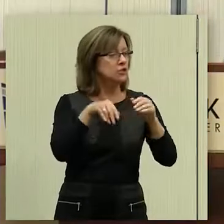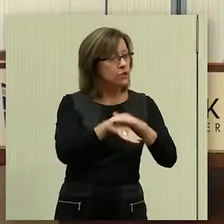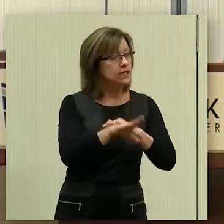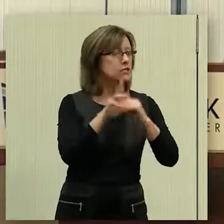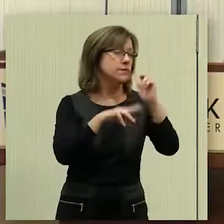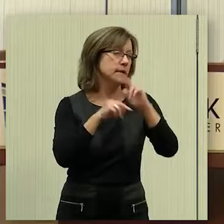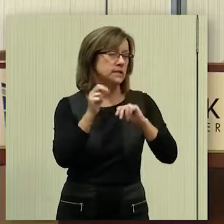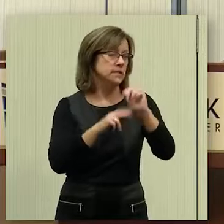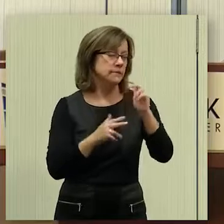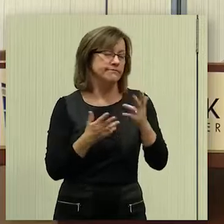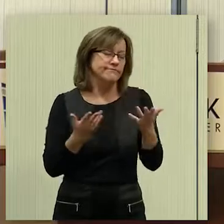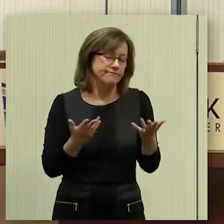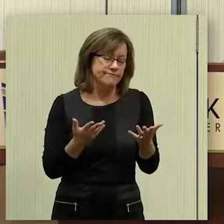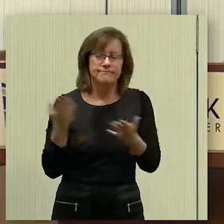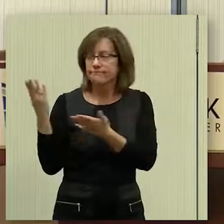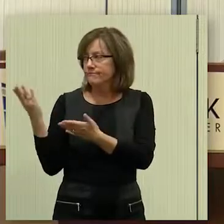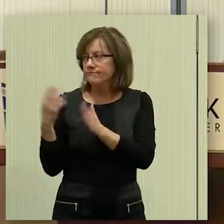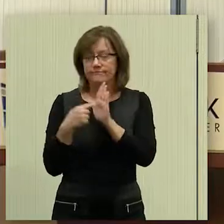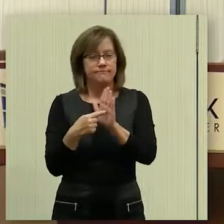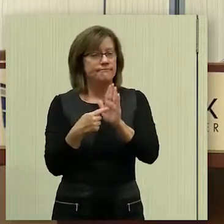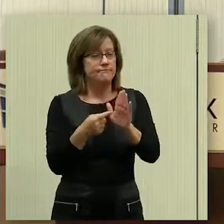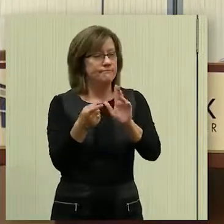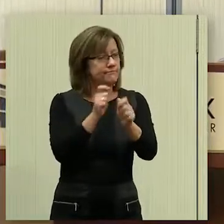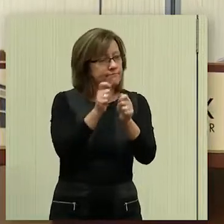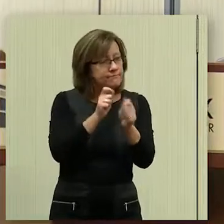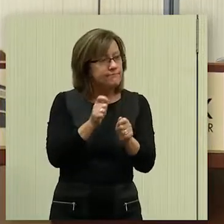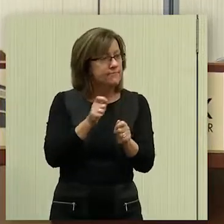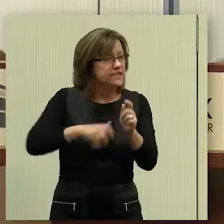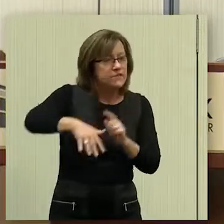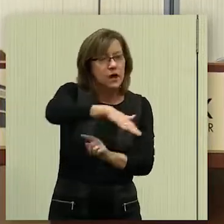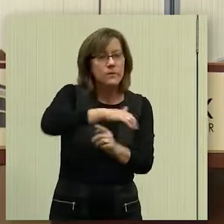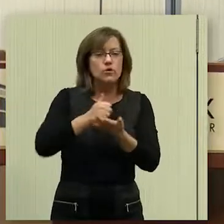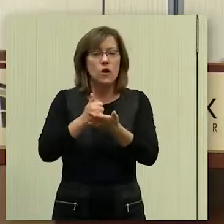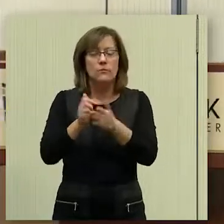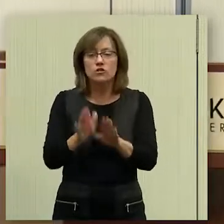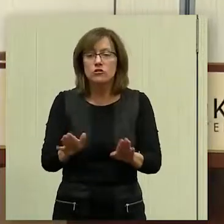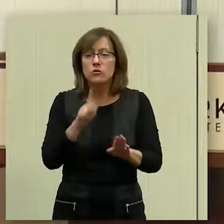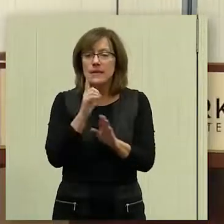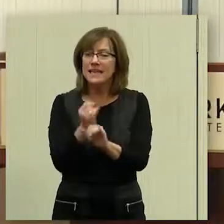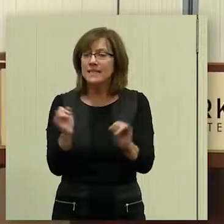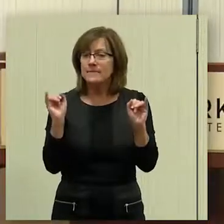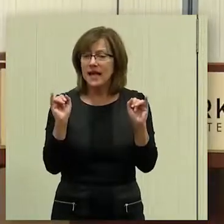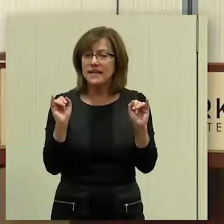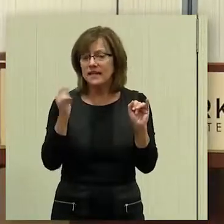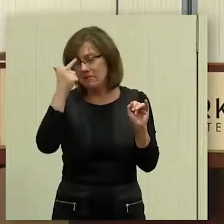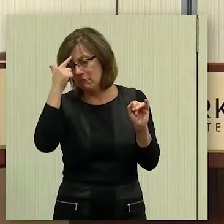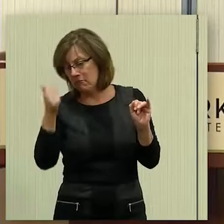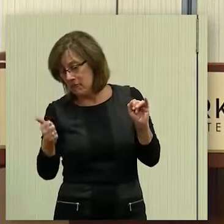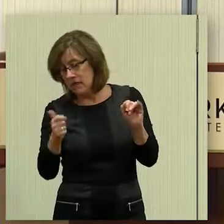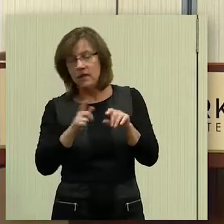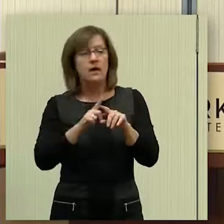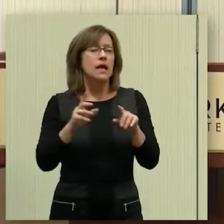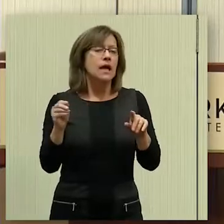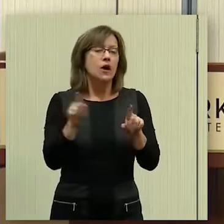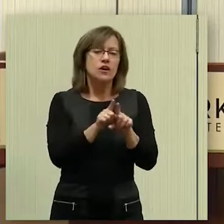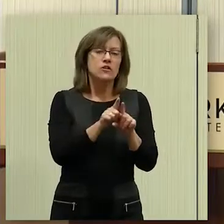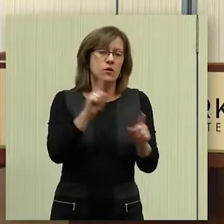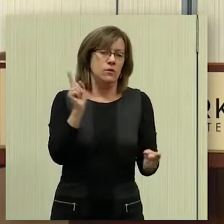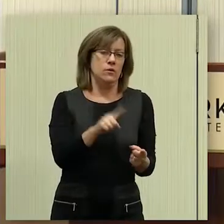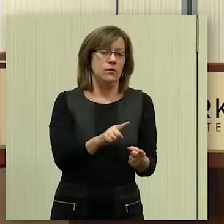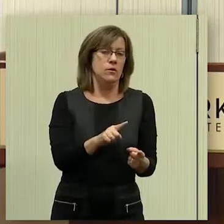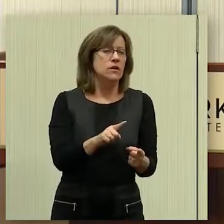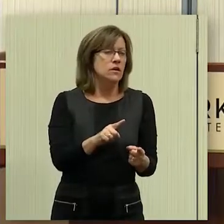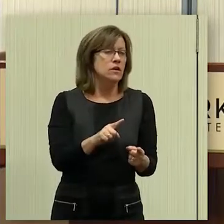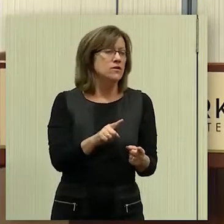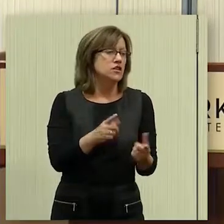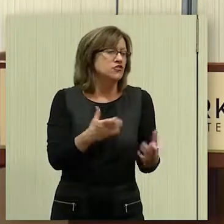can do in the environment to help children be independent, somewhat independent, but also to decrease the chances of